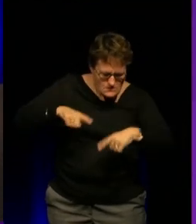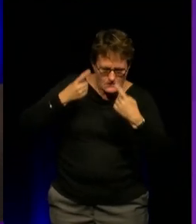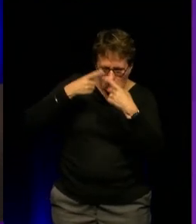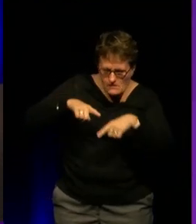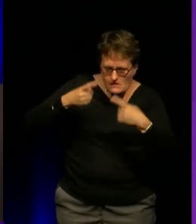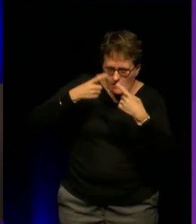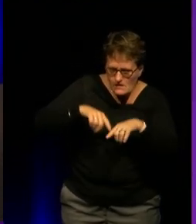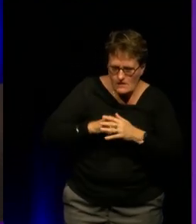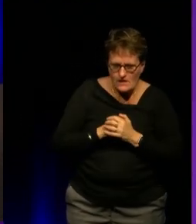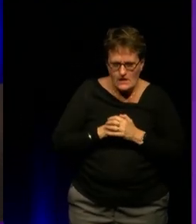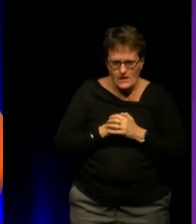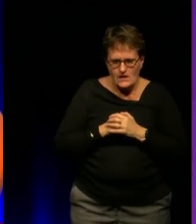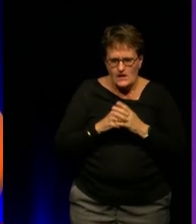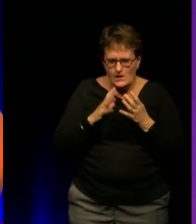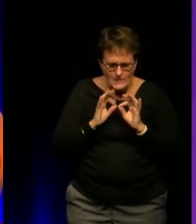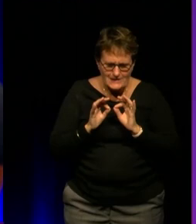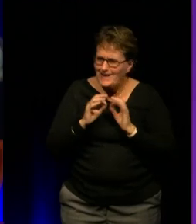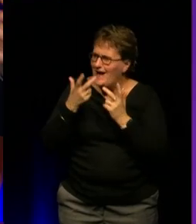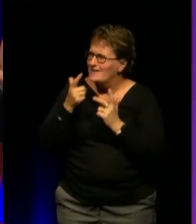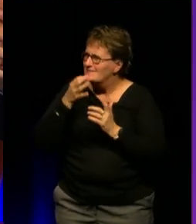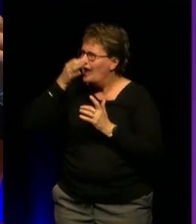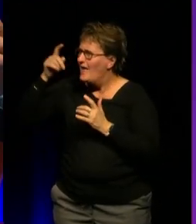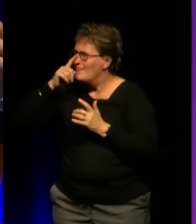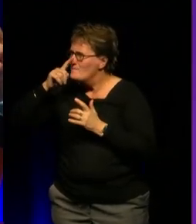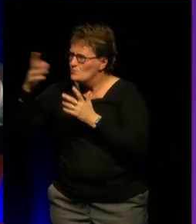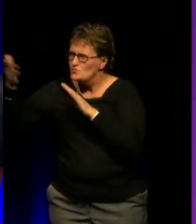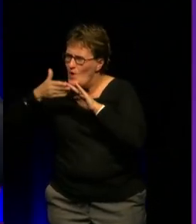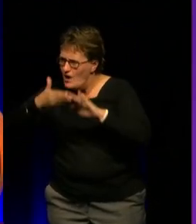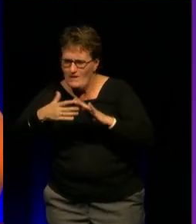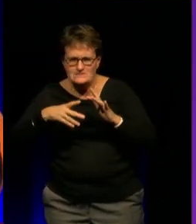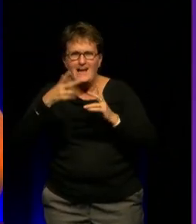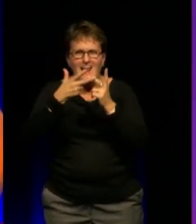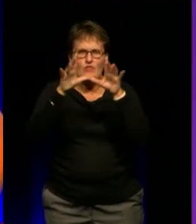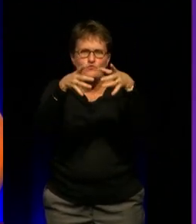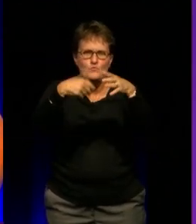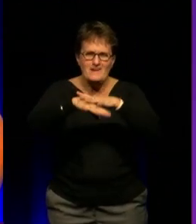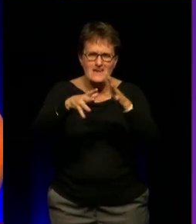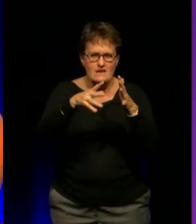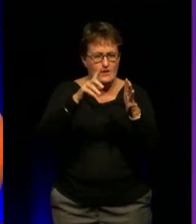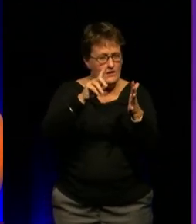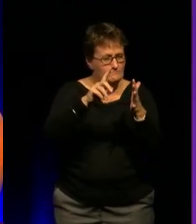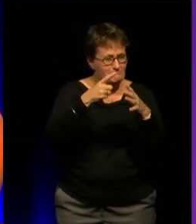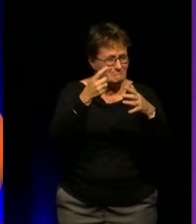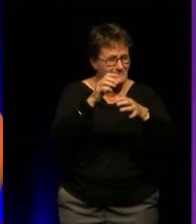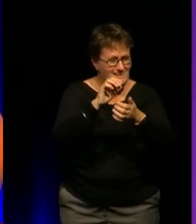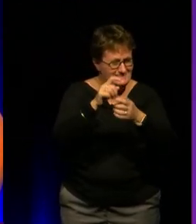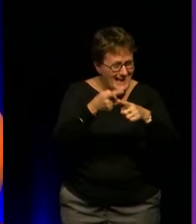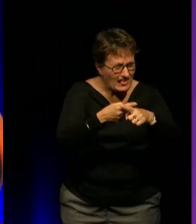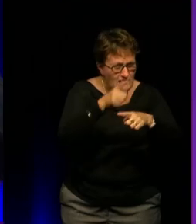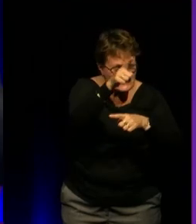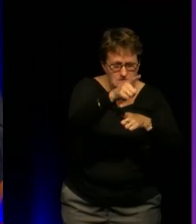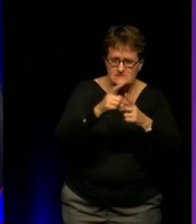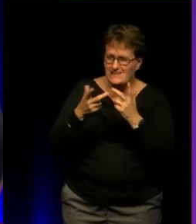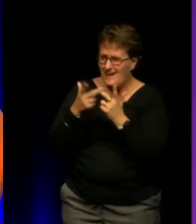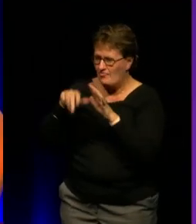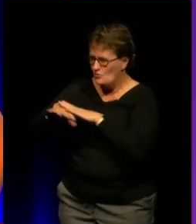And we were taking an outsourced model. So we had an assay development group in the UK. You know, we had this nanoparticle group in the US, and they